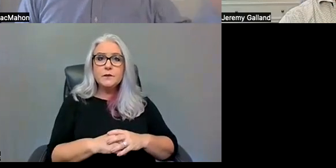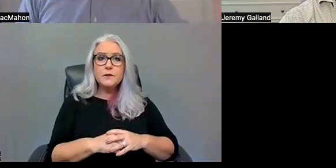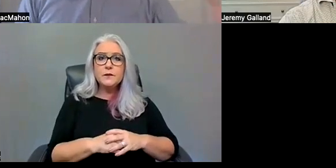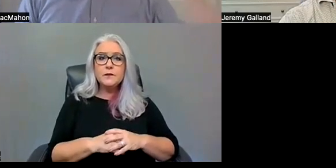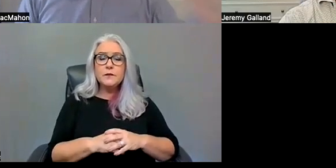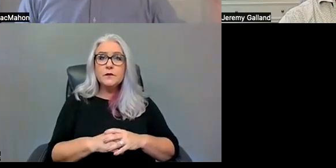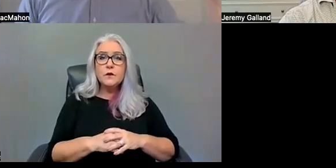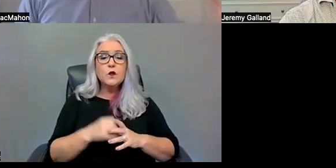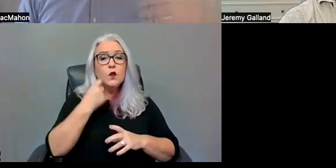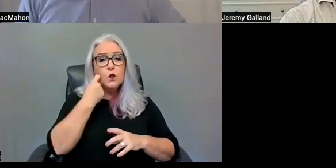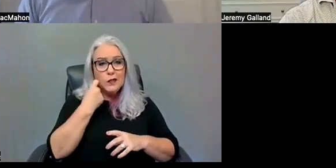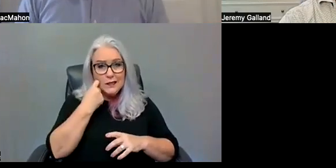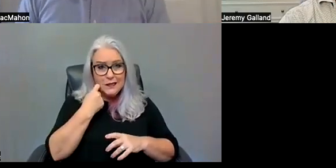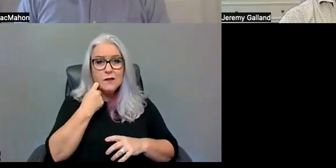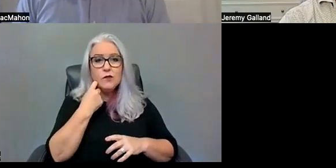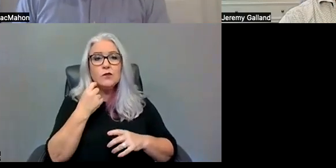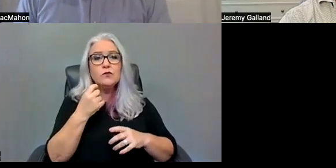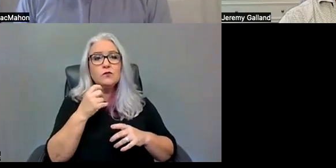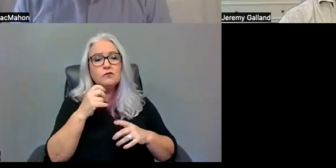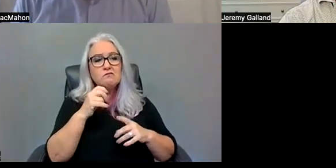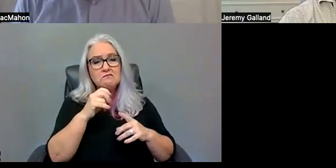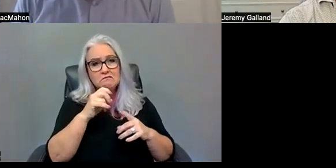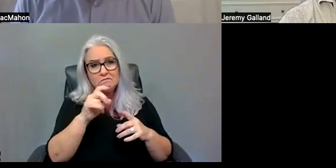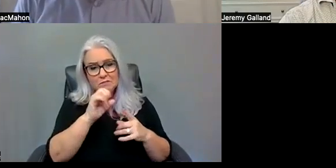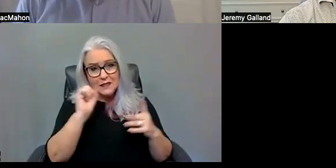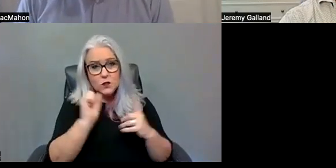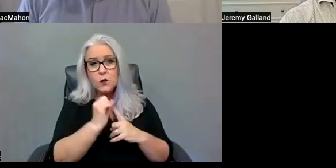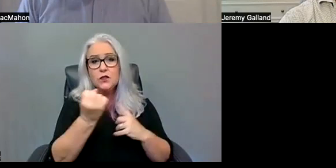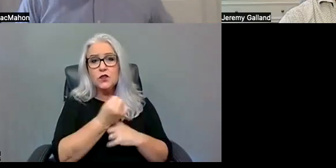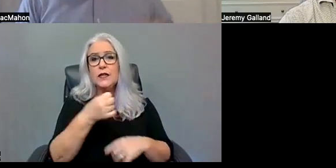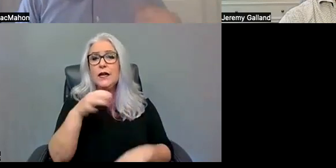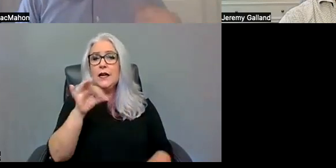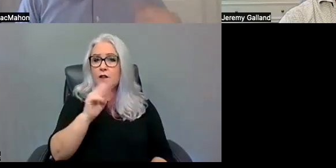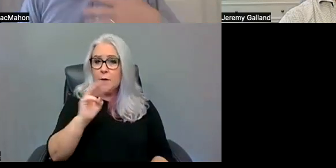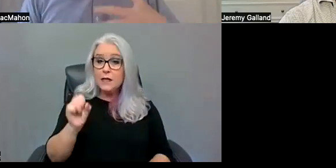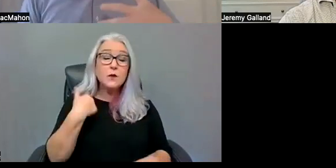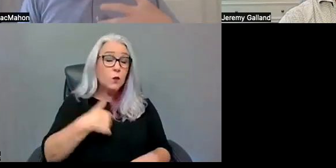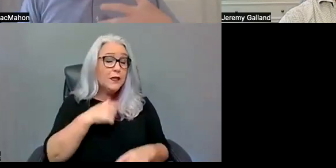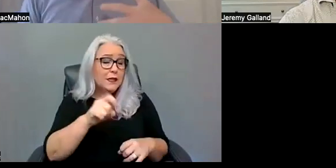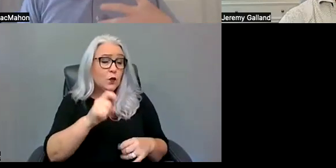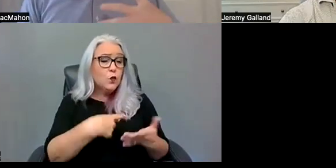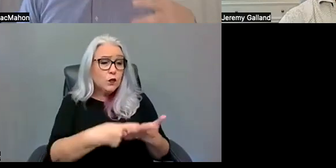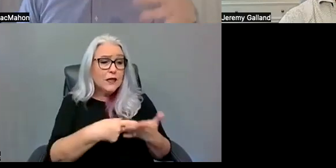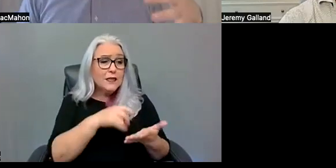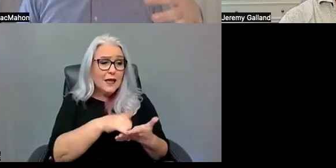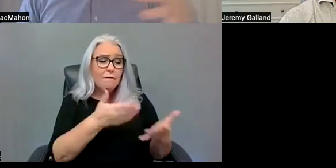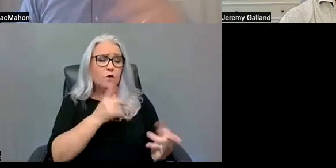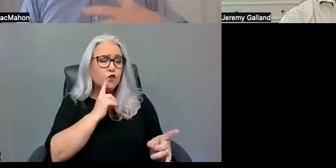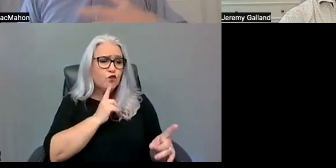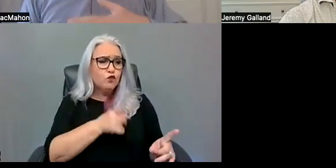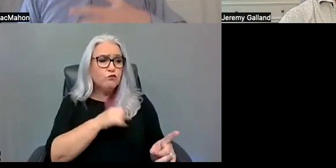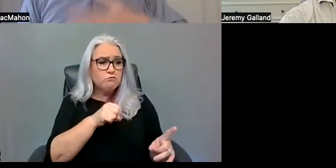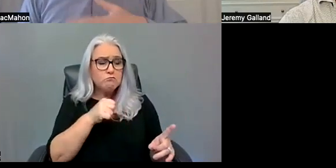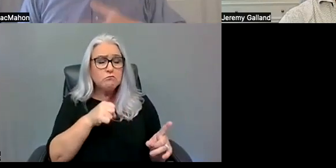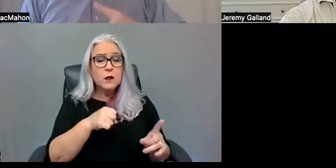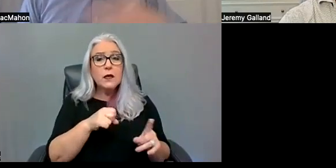situation at FMS is absolutely terrible and something that we need to address. My view is,